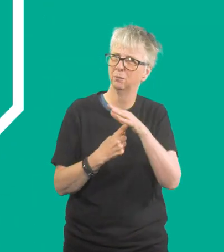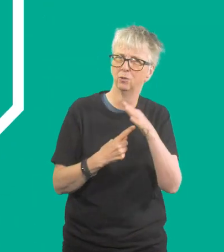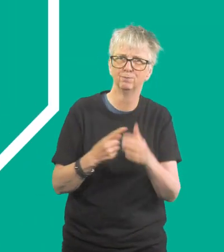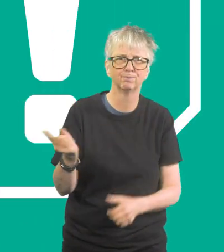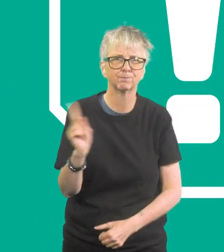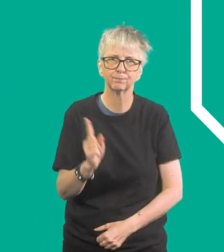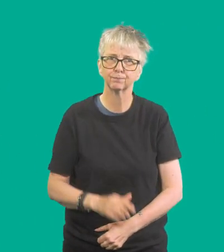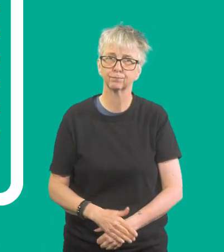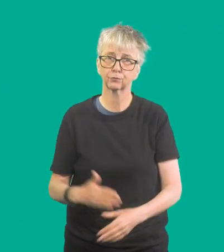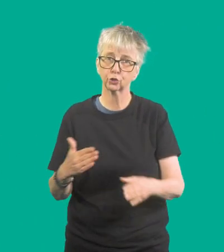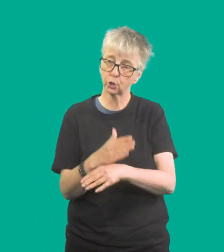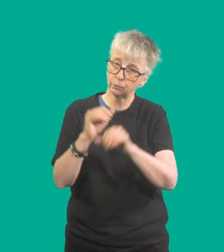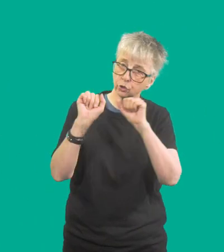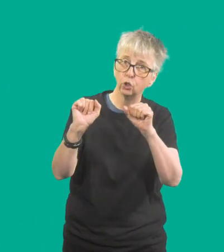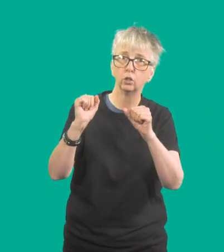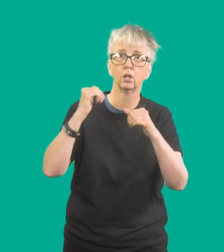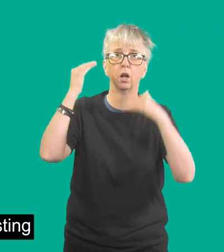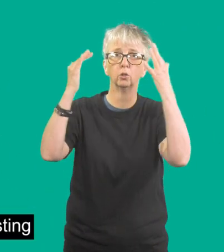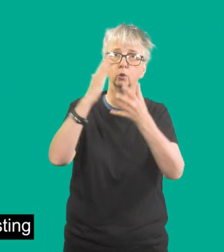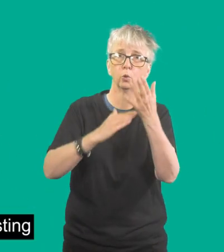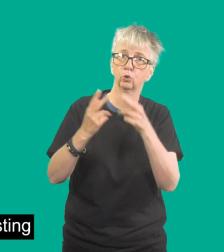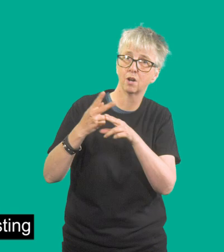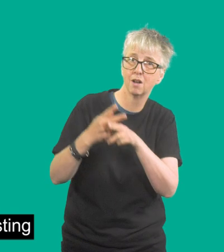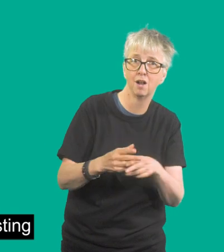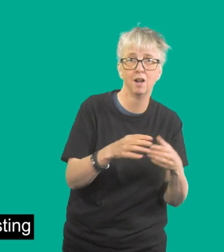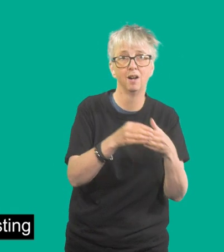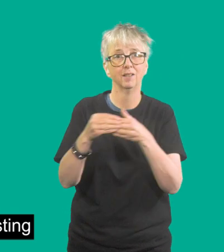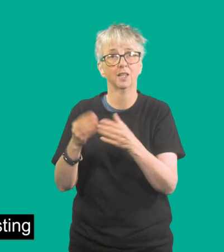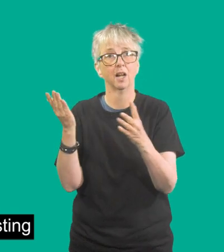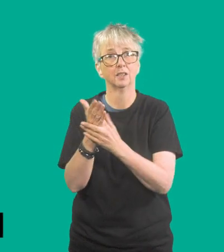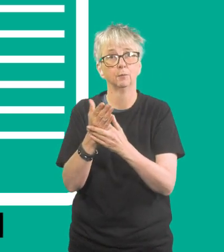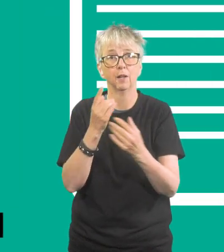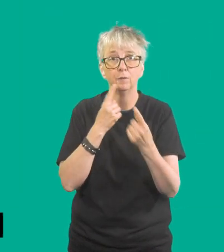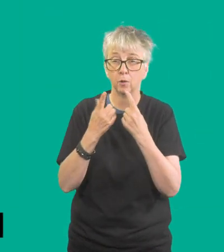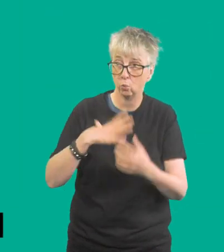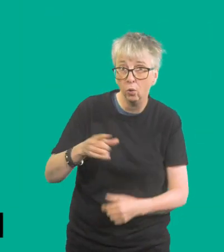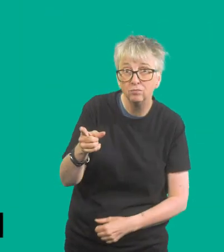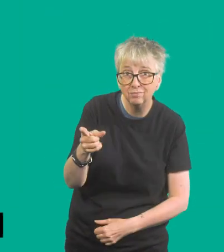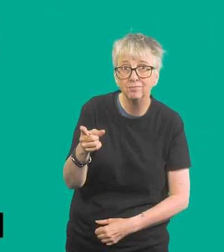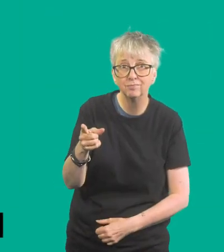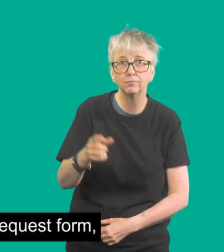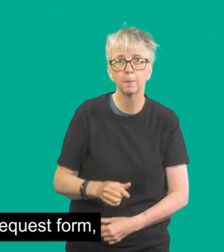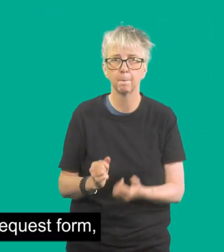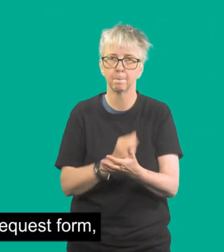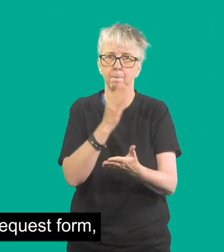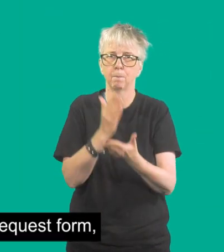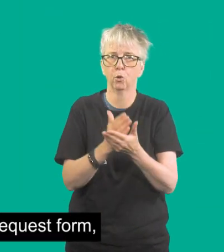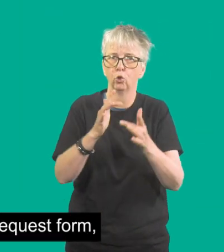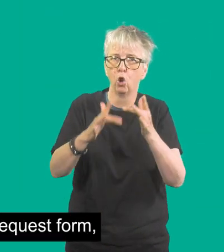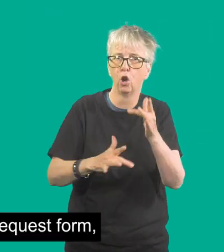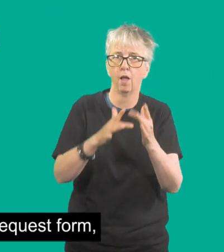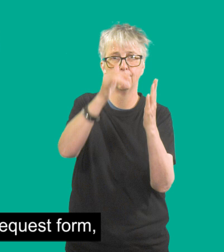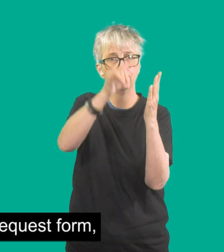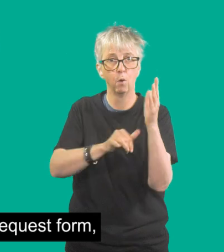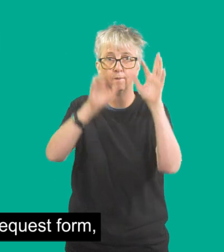Please note, if information and content adult social care leads are requesting to be in an accessible format is not uploaded